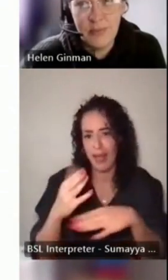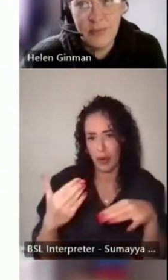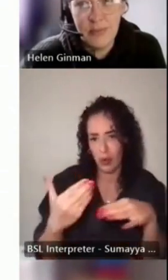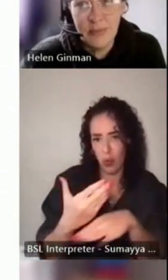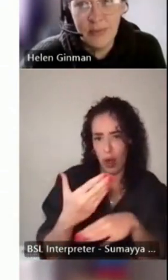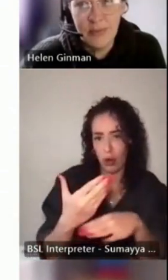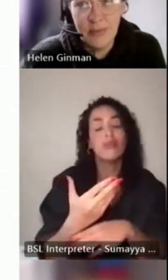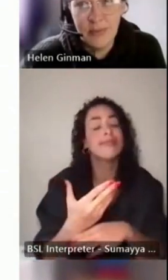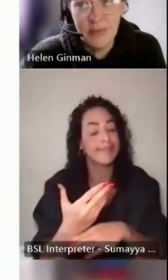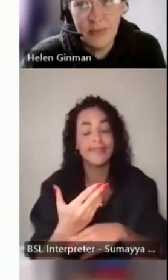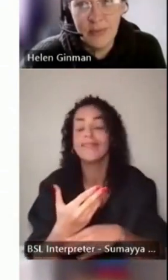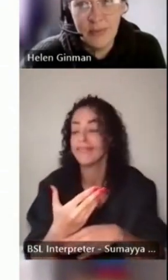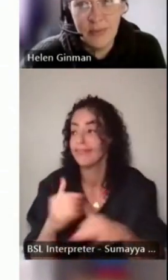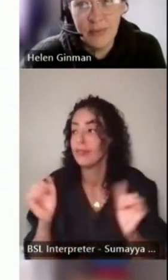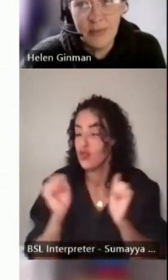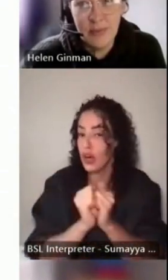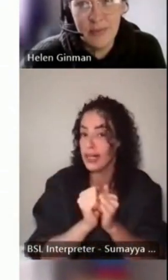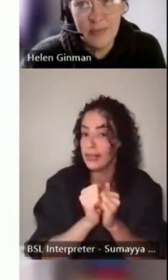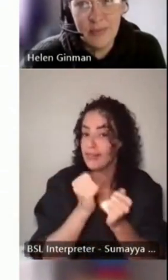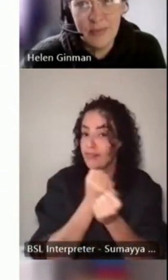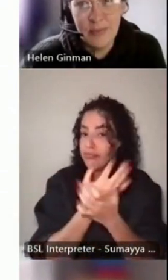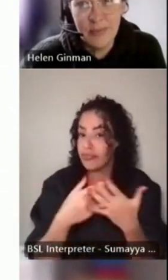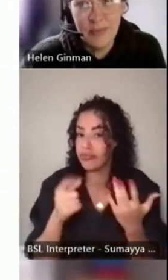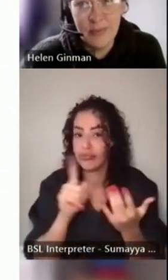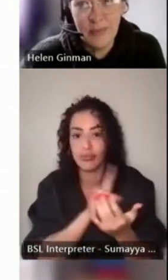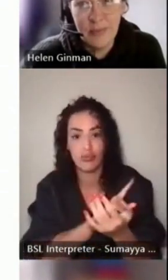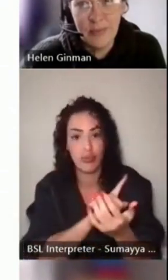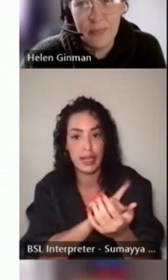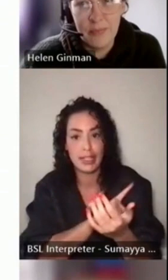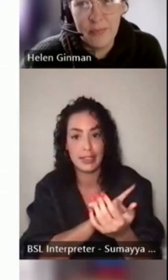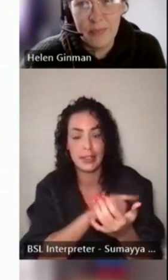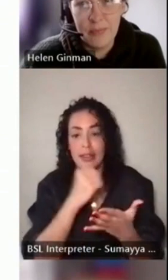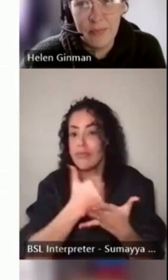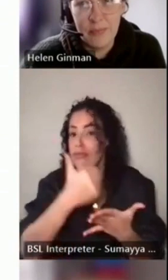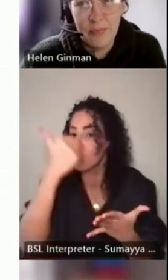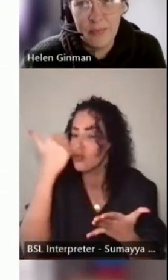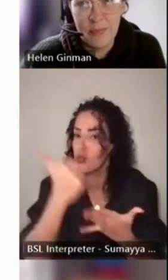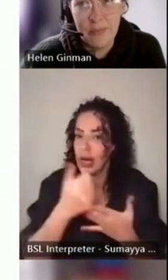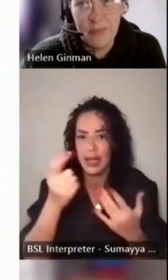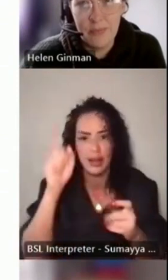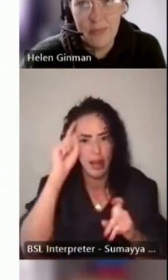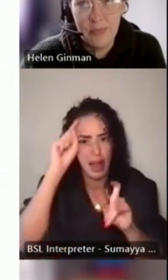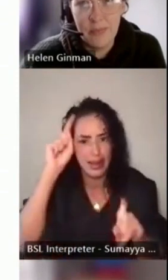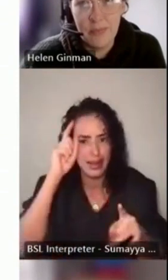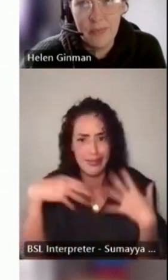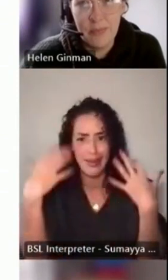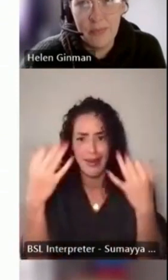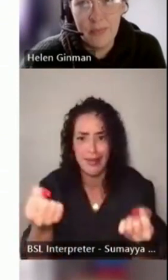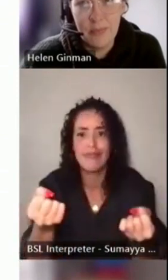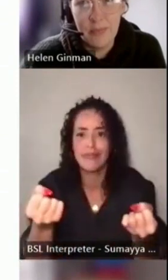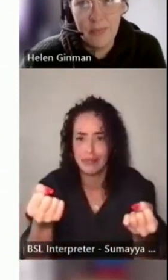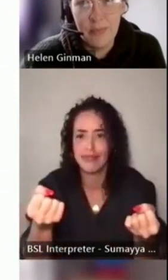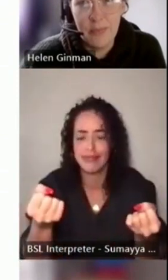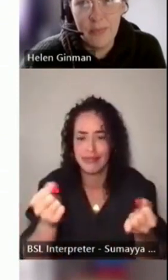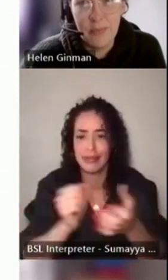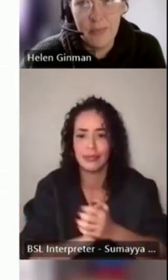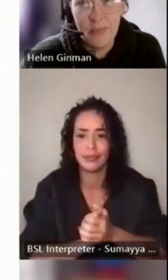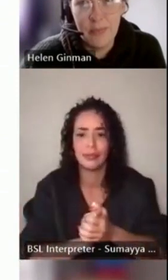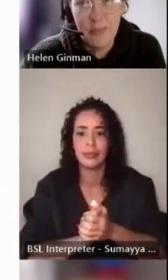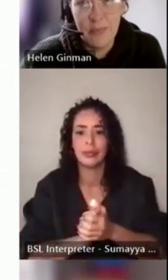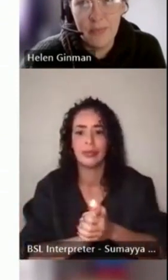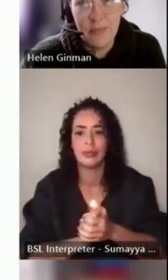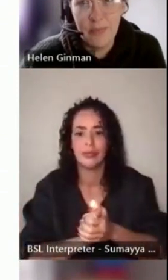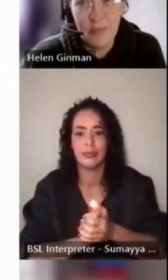of reasons, as Helen said, and some really great suggestions there of some ideas of what some different reasons might be. So